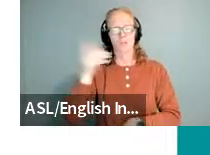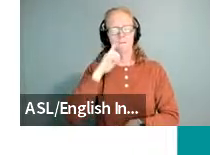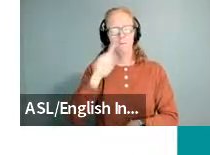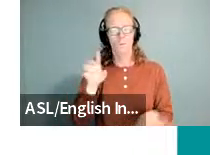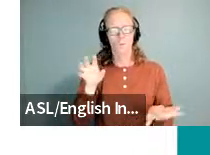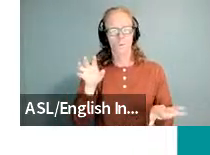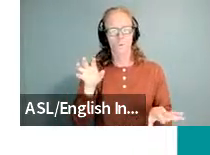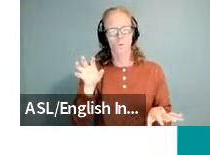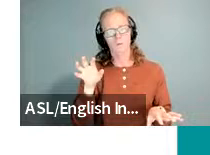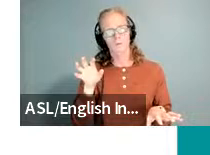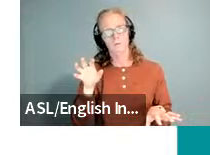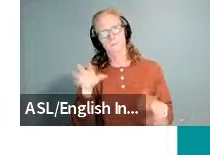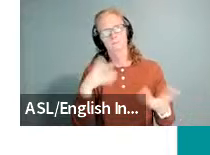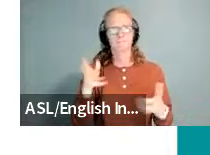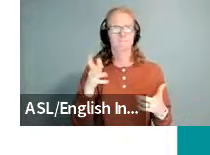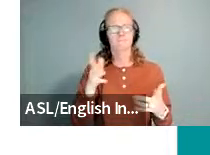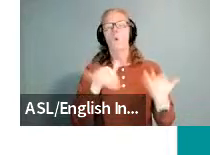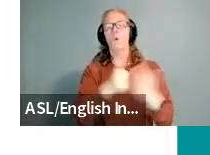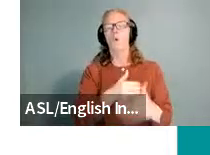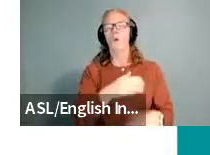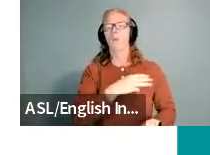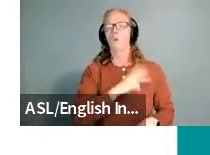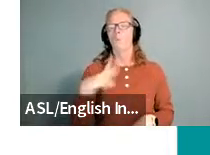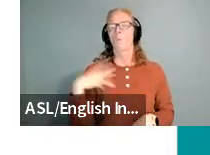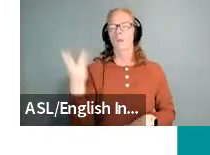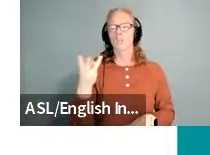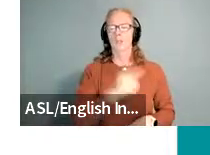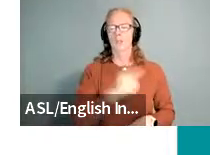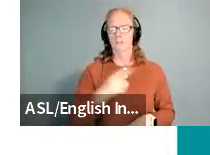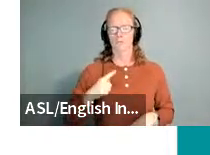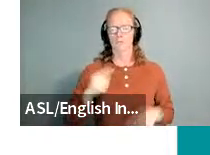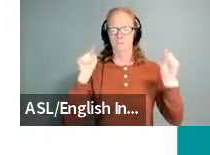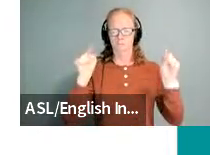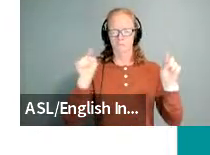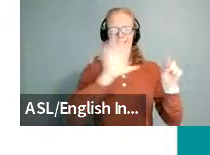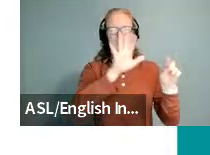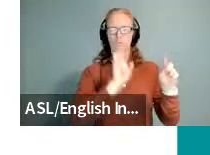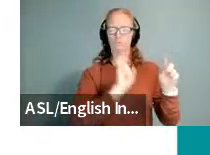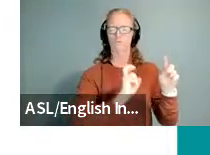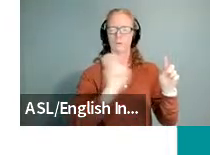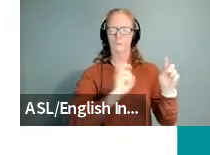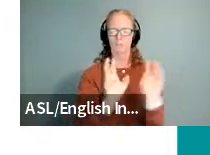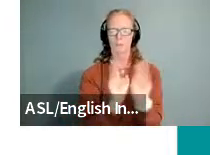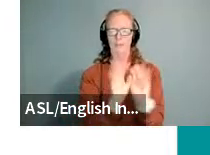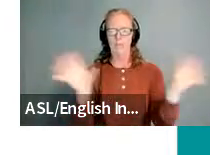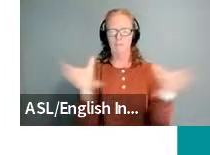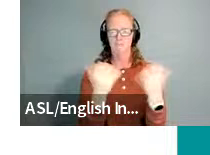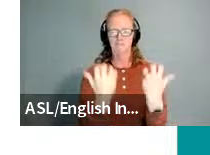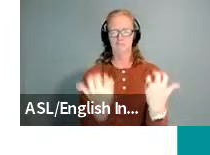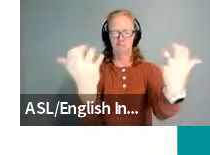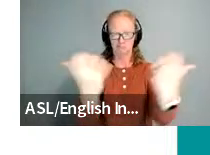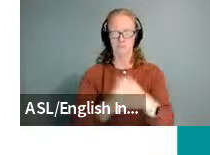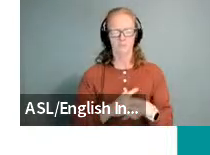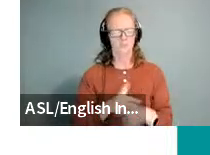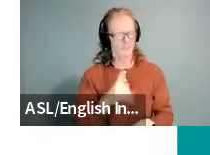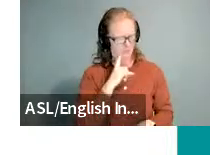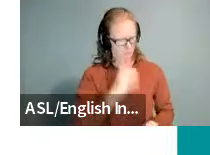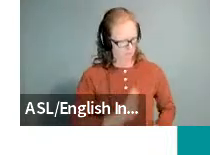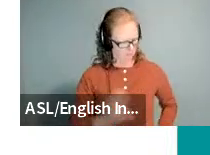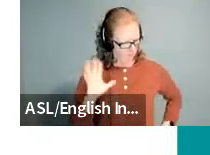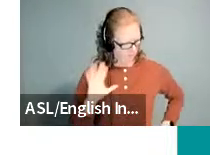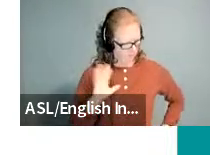for members of the Washington Legislature of their Transportation Committee back